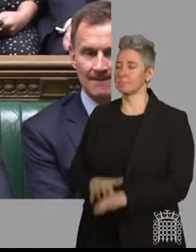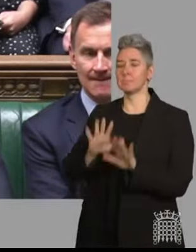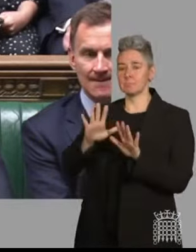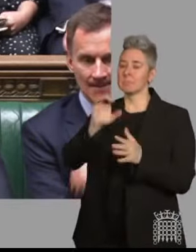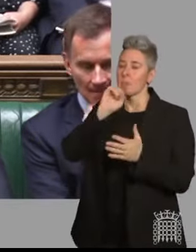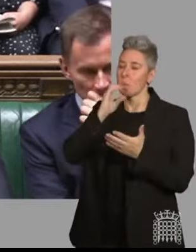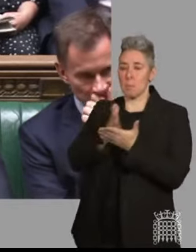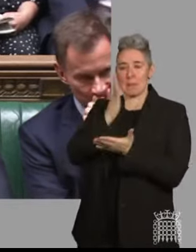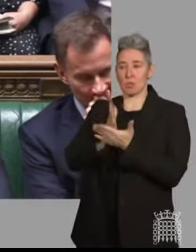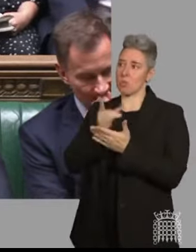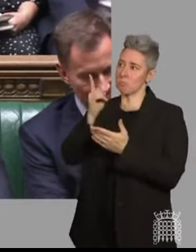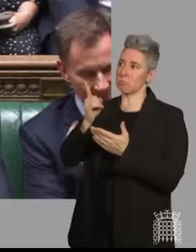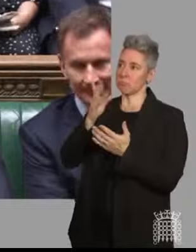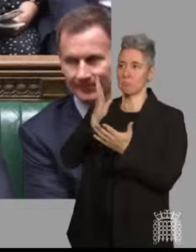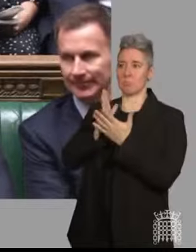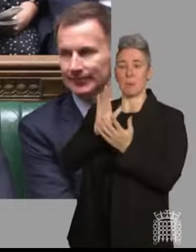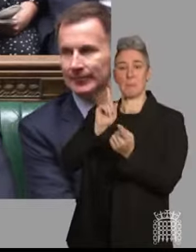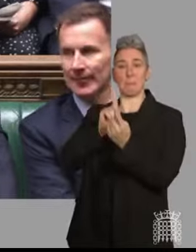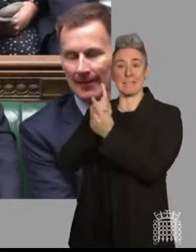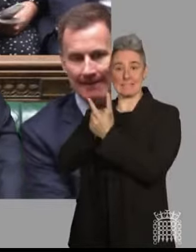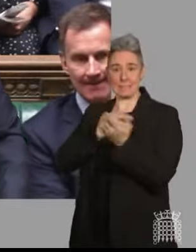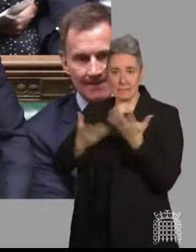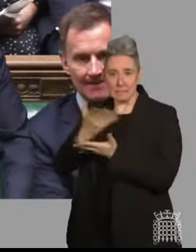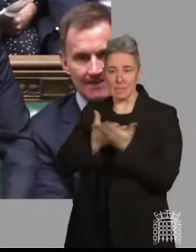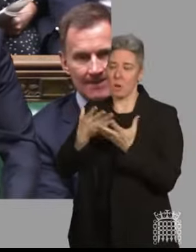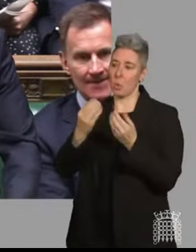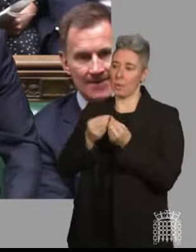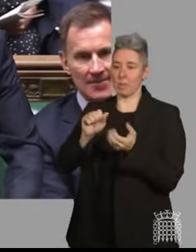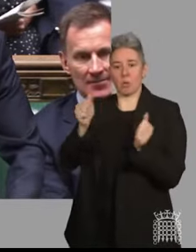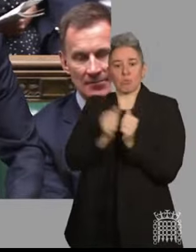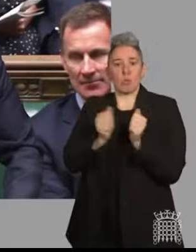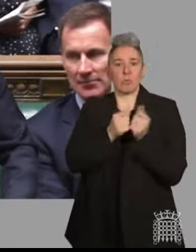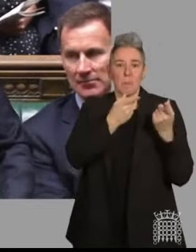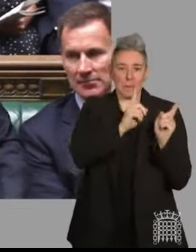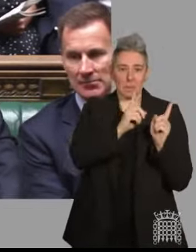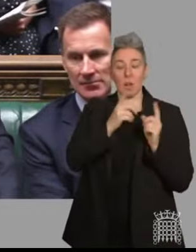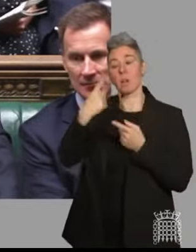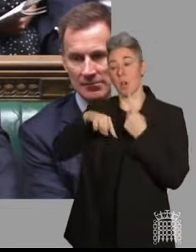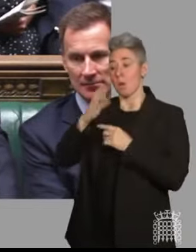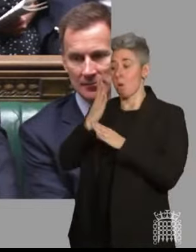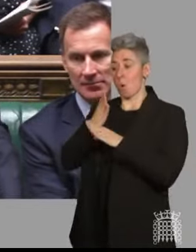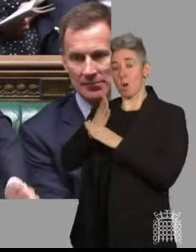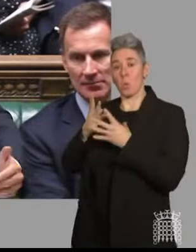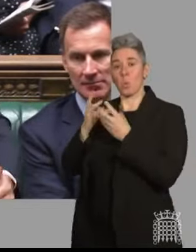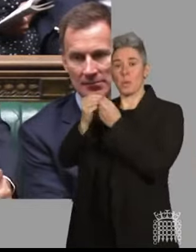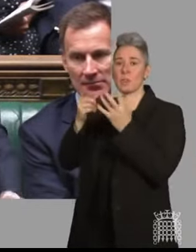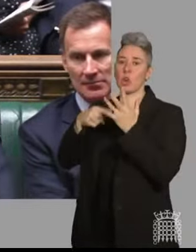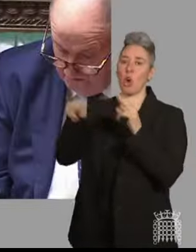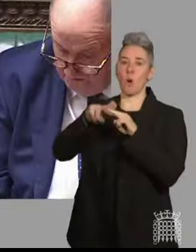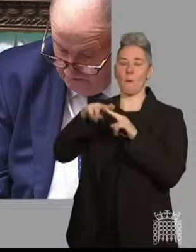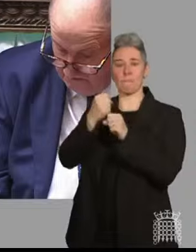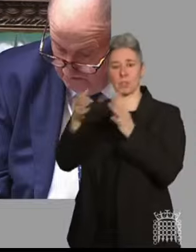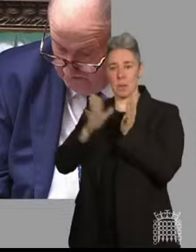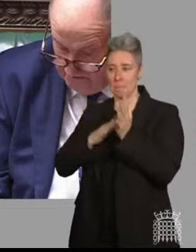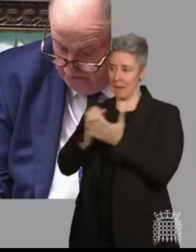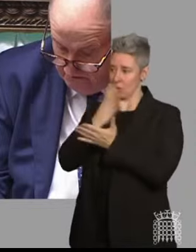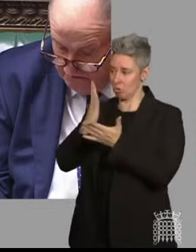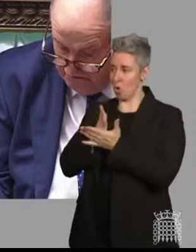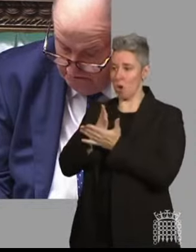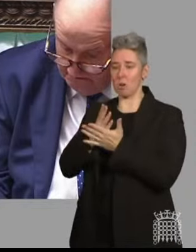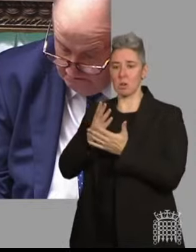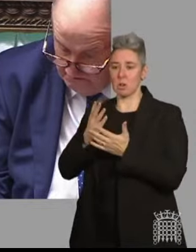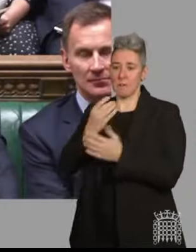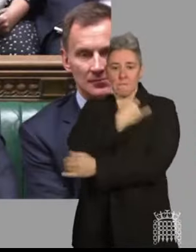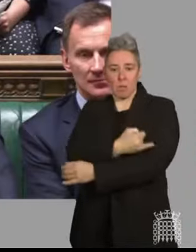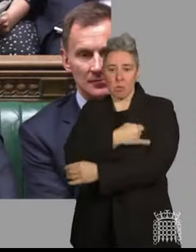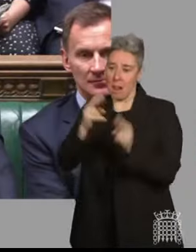closely with Ofgem to make sure that the most vulnerable households are protected, especially this winter, and crucially developing the